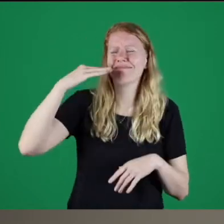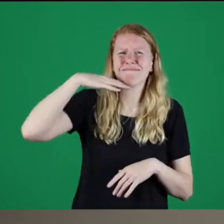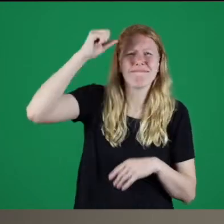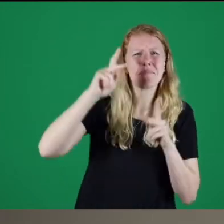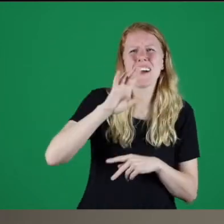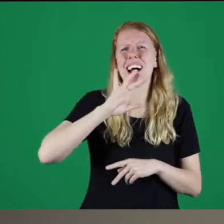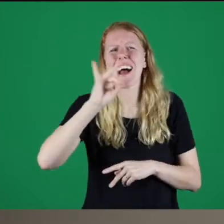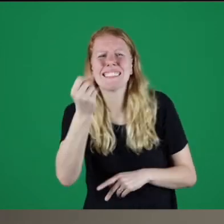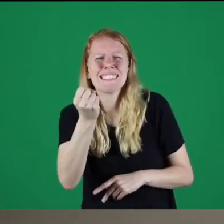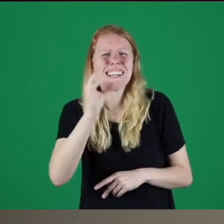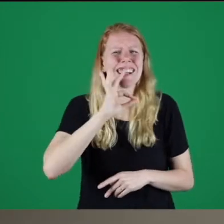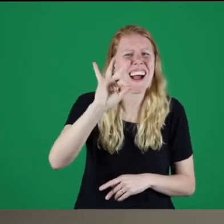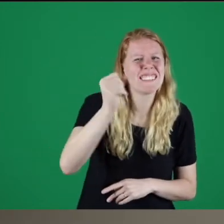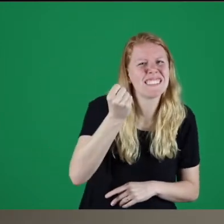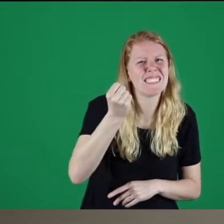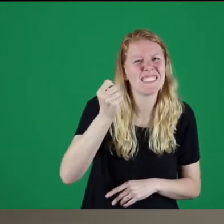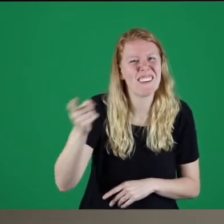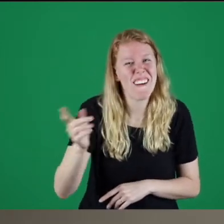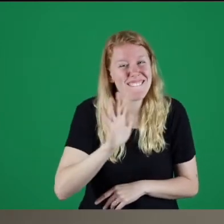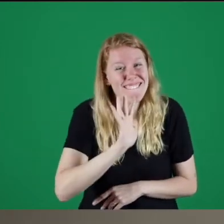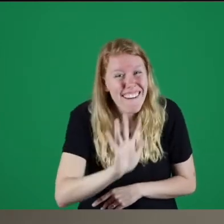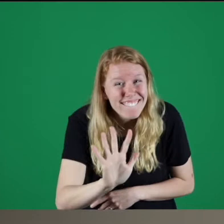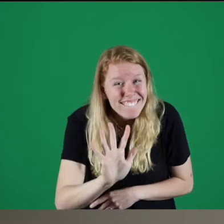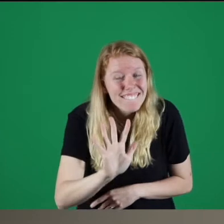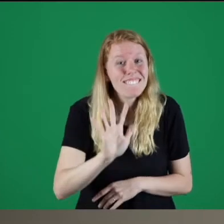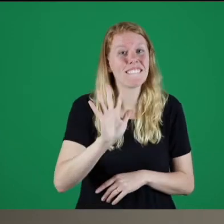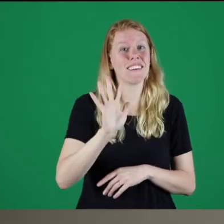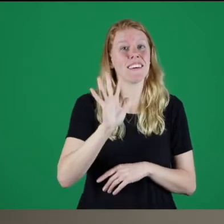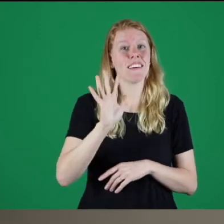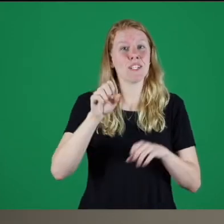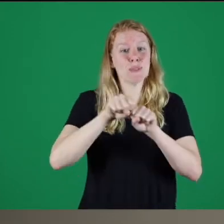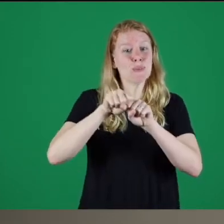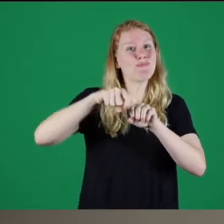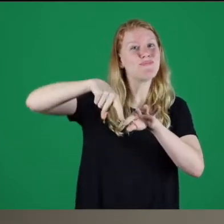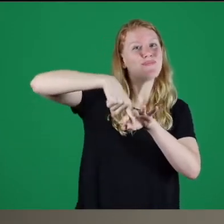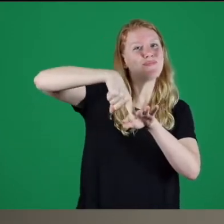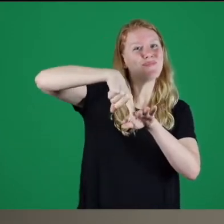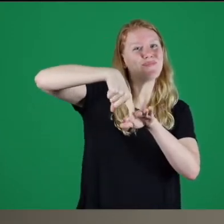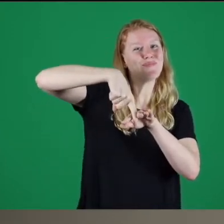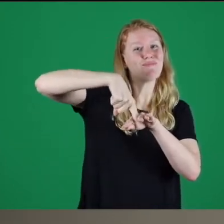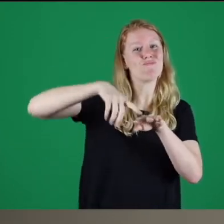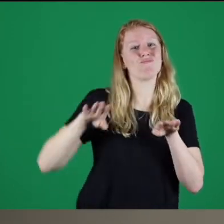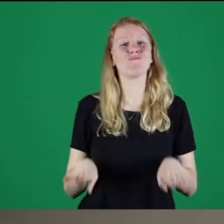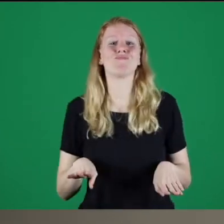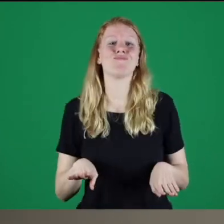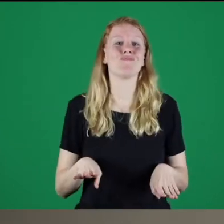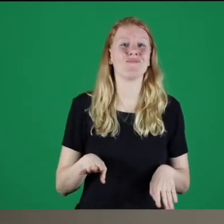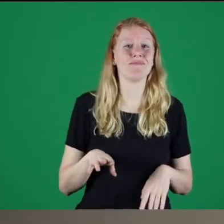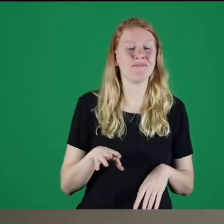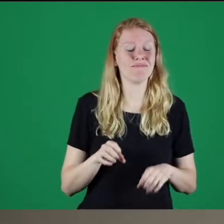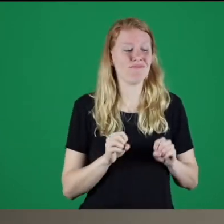5-year-old. He kicked off his flip-flops. He was wearing flip-flops, and he just marched into my room right past